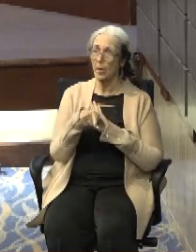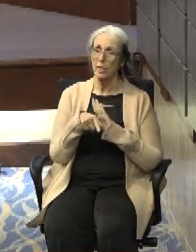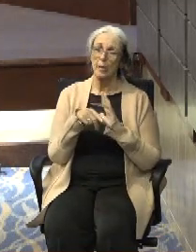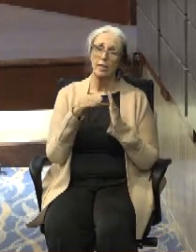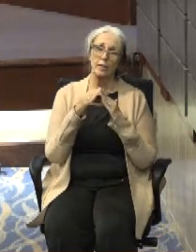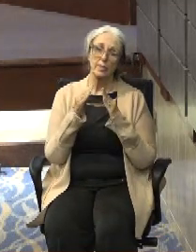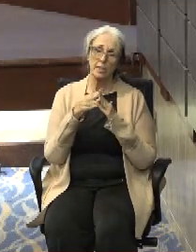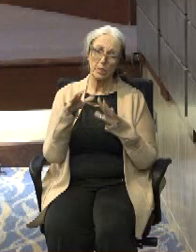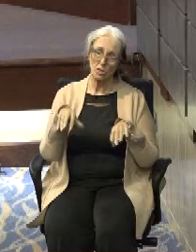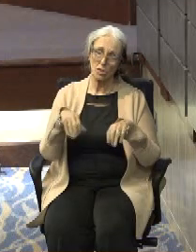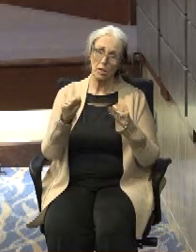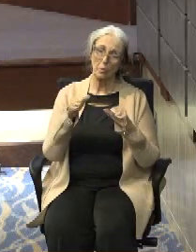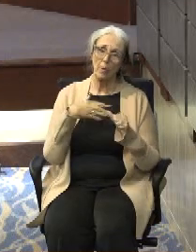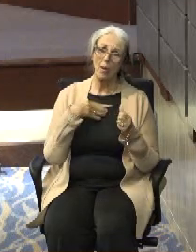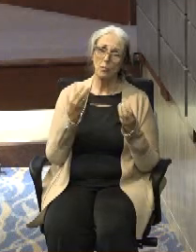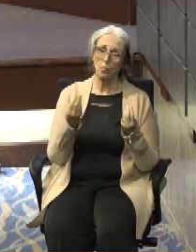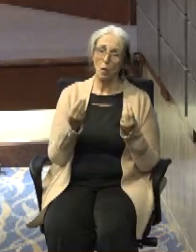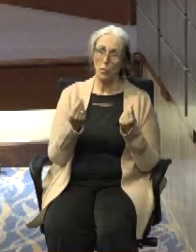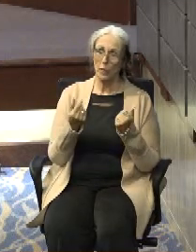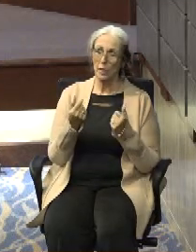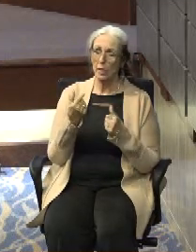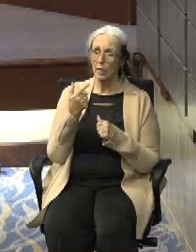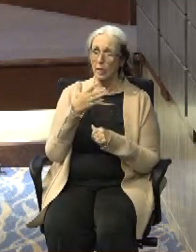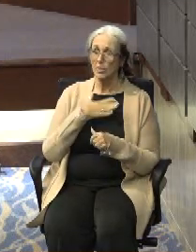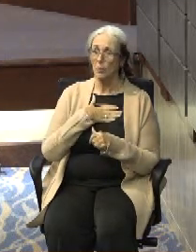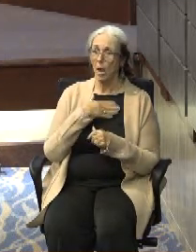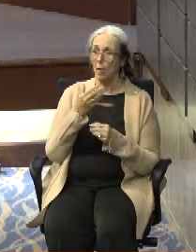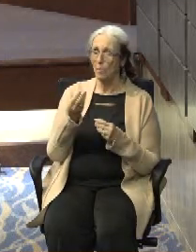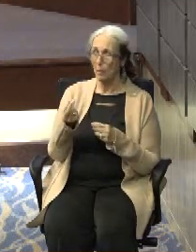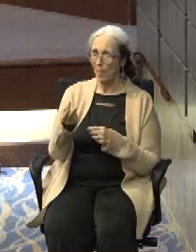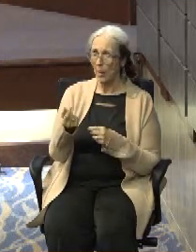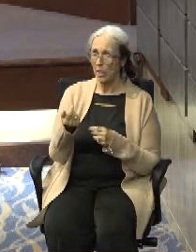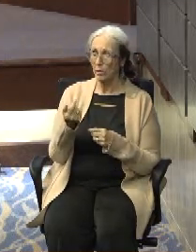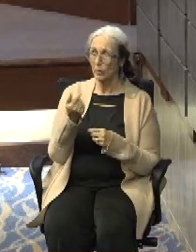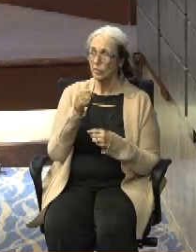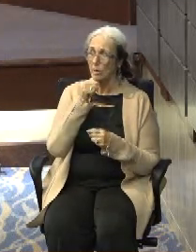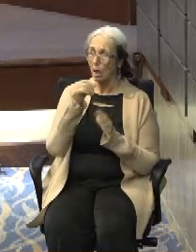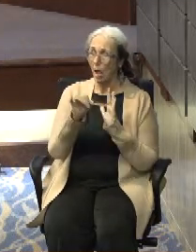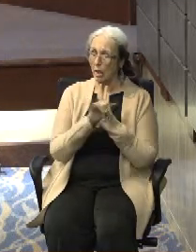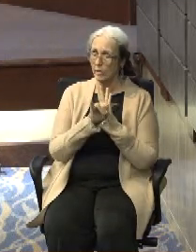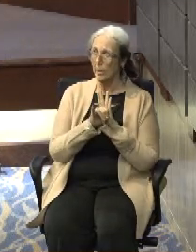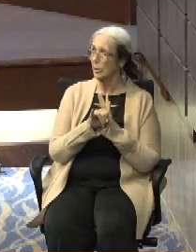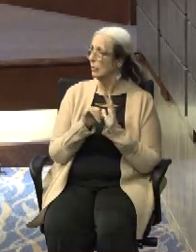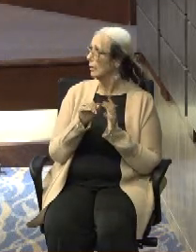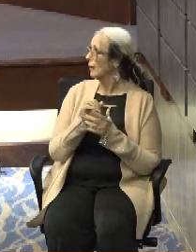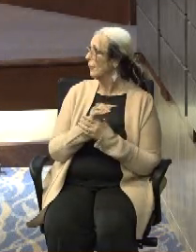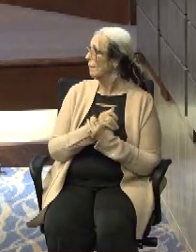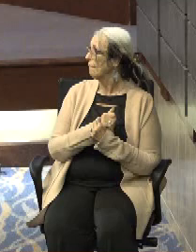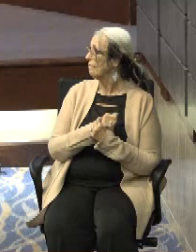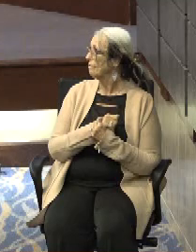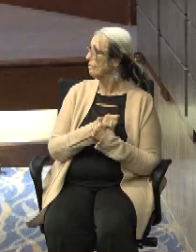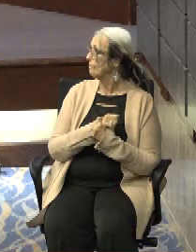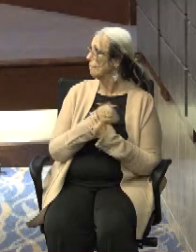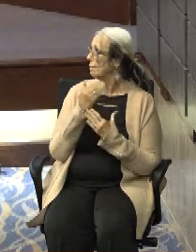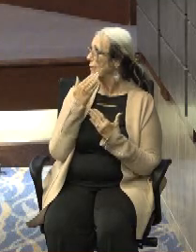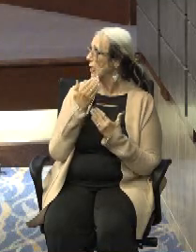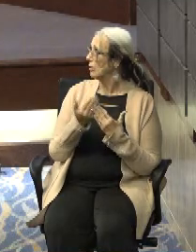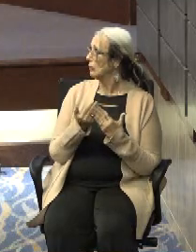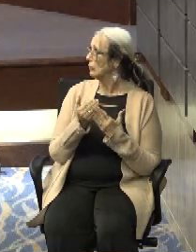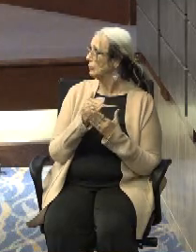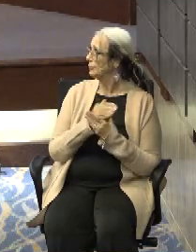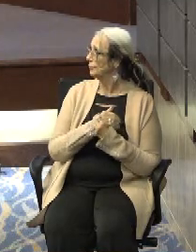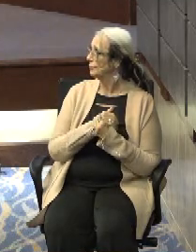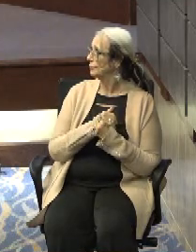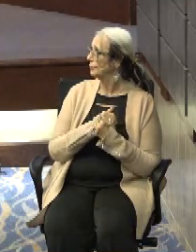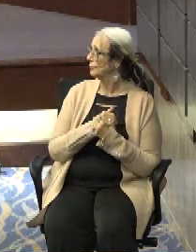city confiscated my property without just cause because my puppy was not identified as biting. That's all I have. Thank you for your attention.